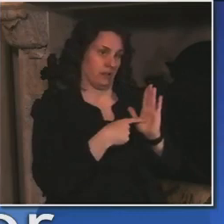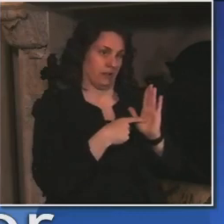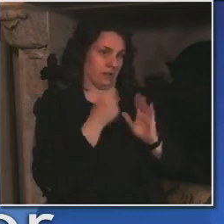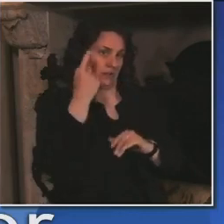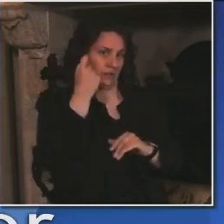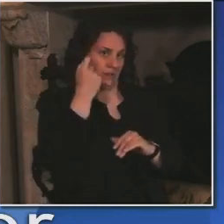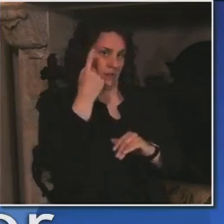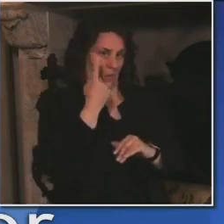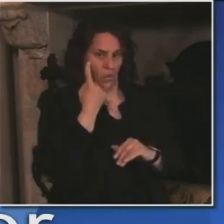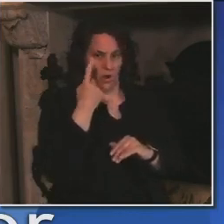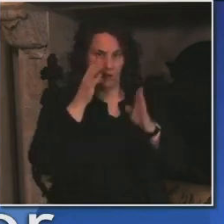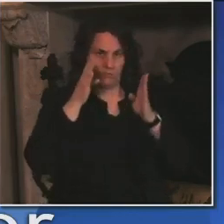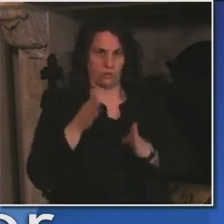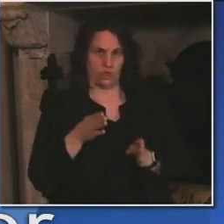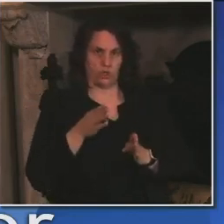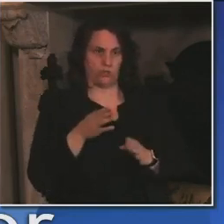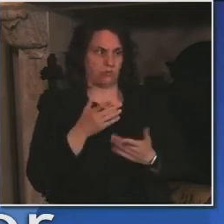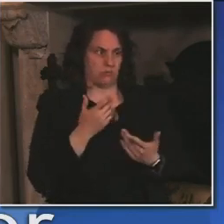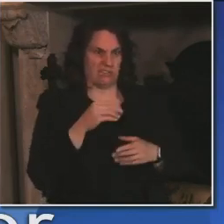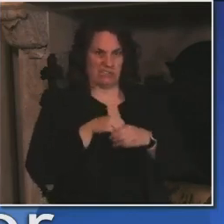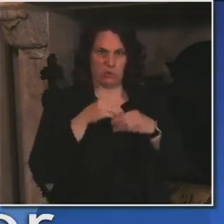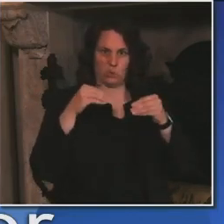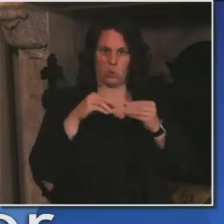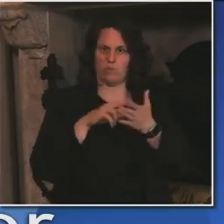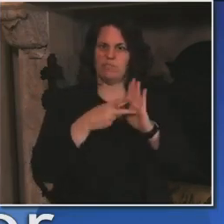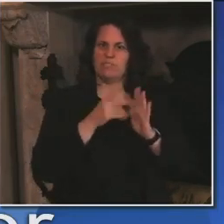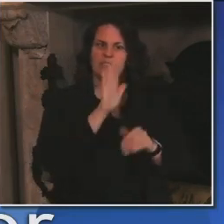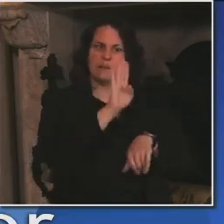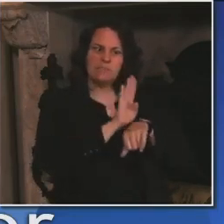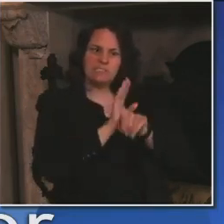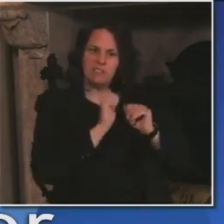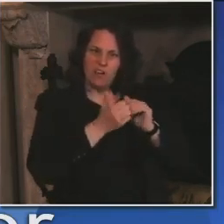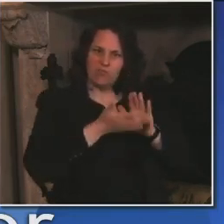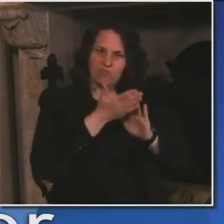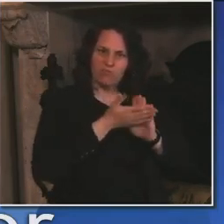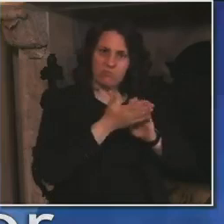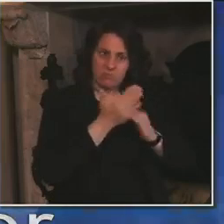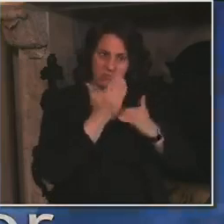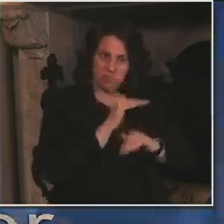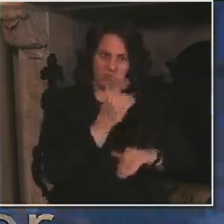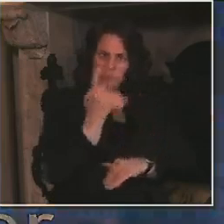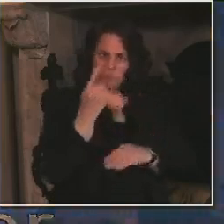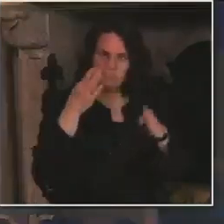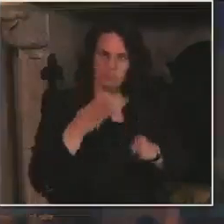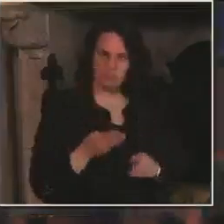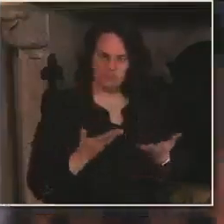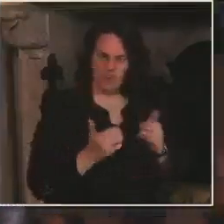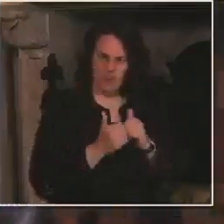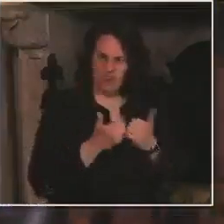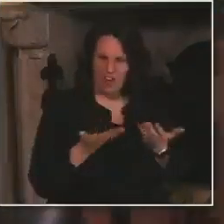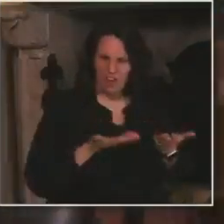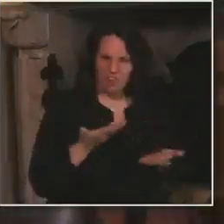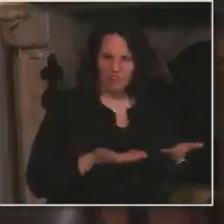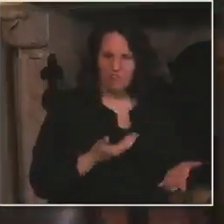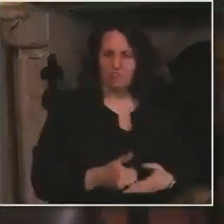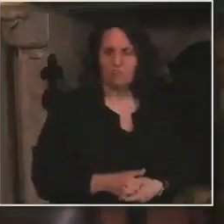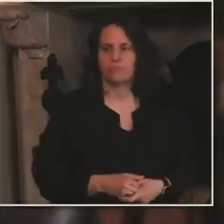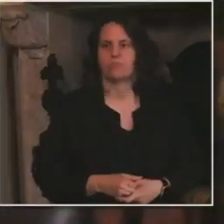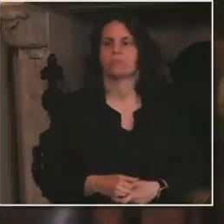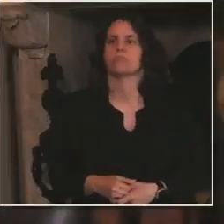operate? Sure, I can go ahead. Answer that question for the governor. Sure, the question is. So what